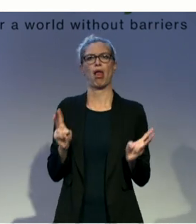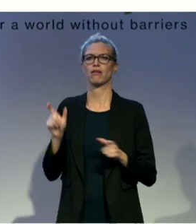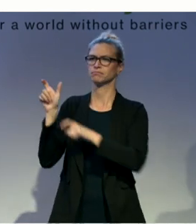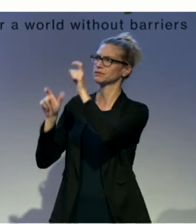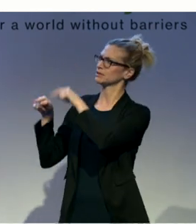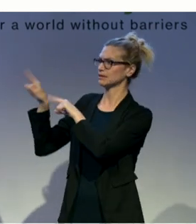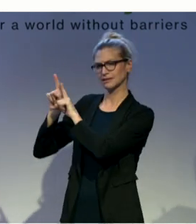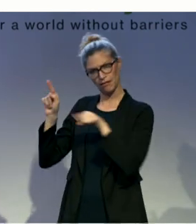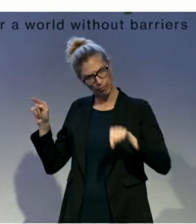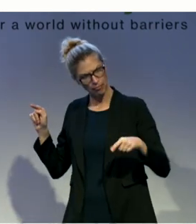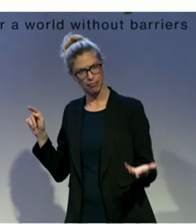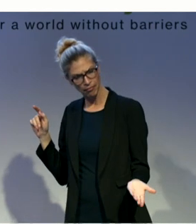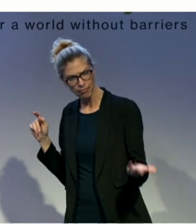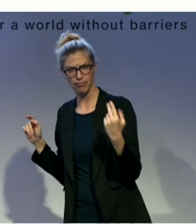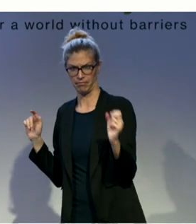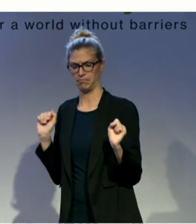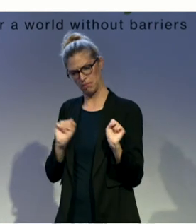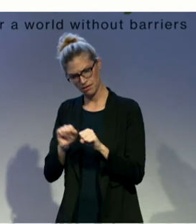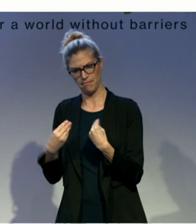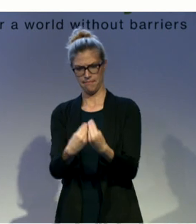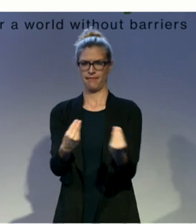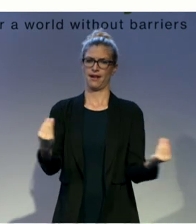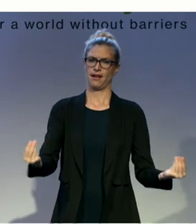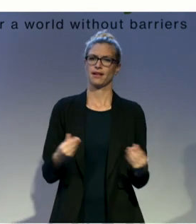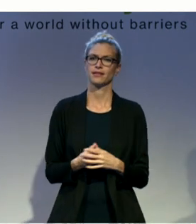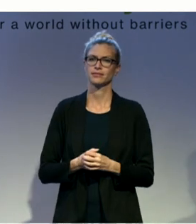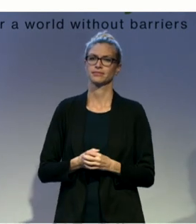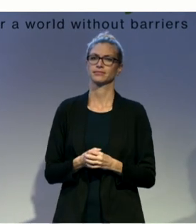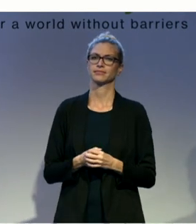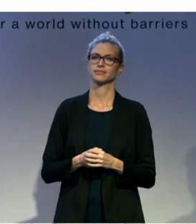families. And so we developed